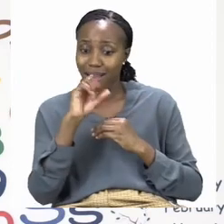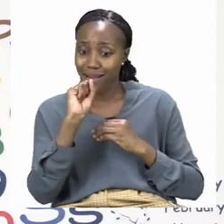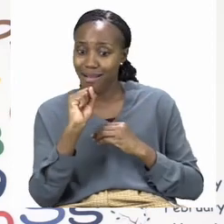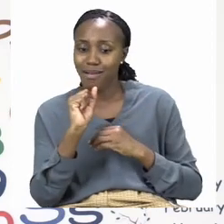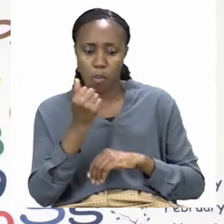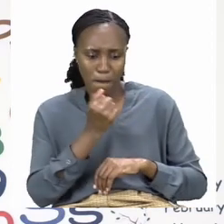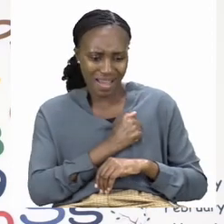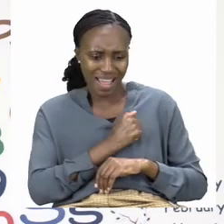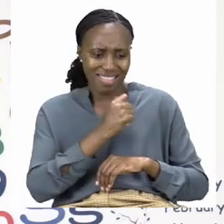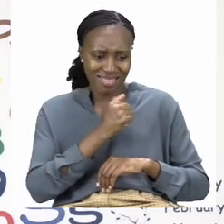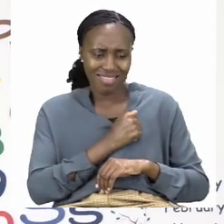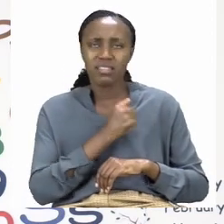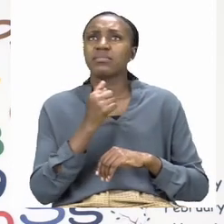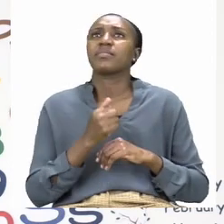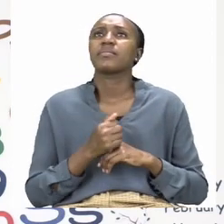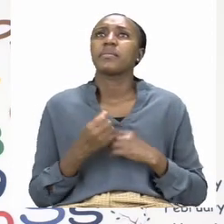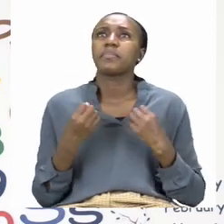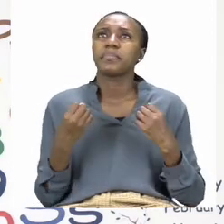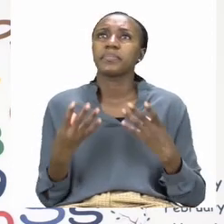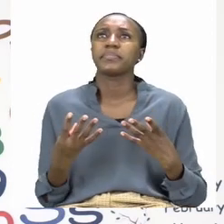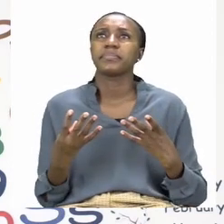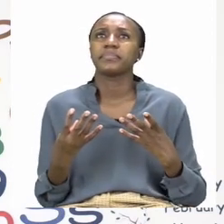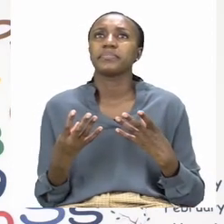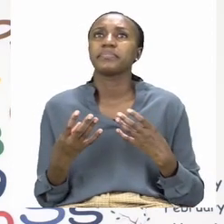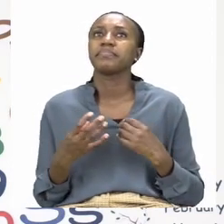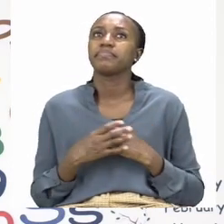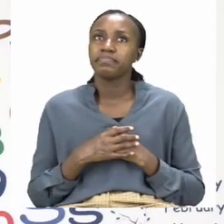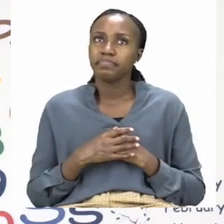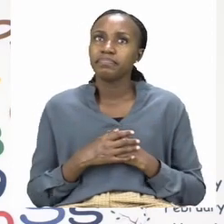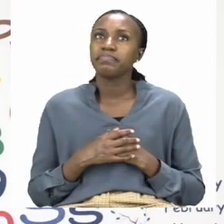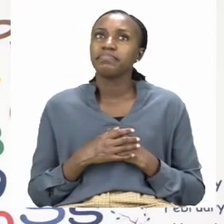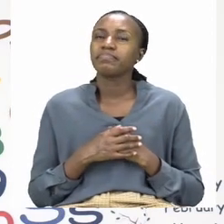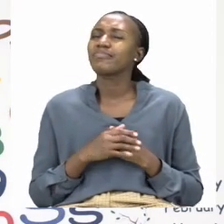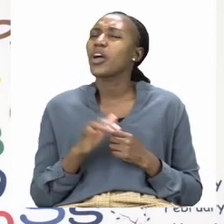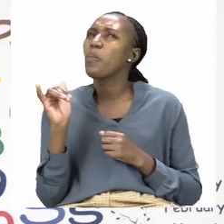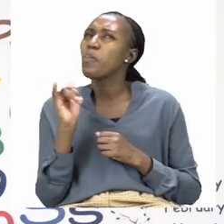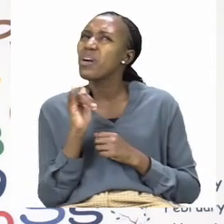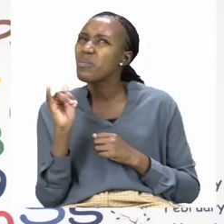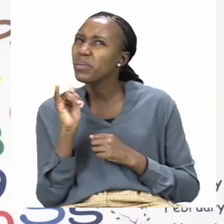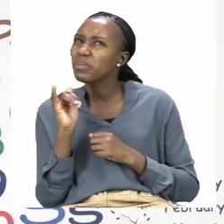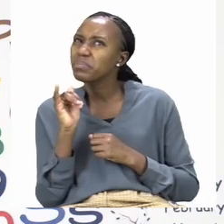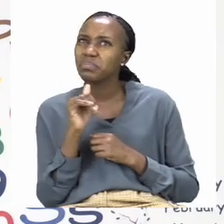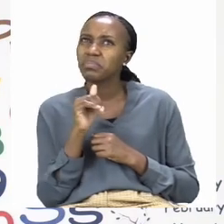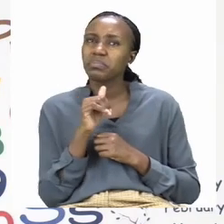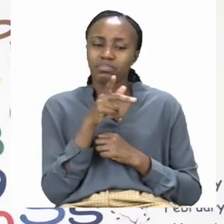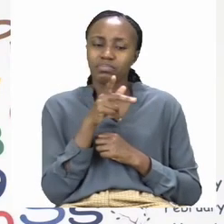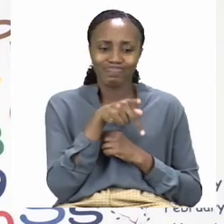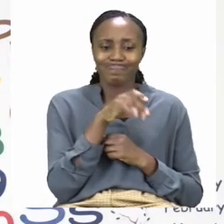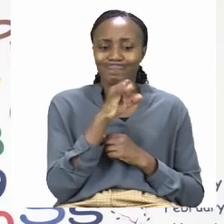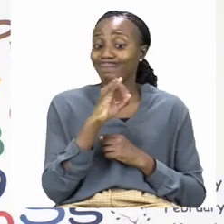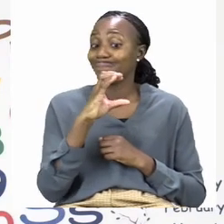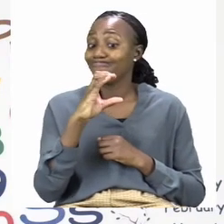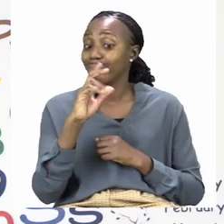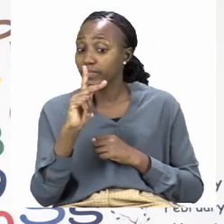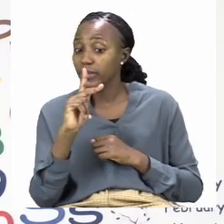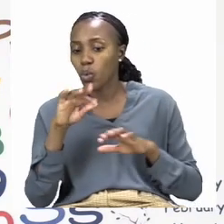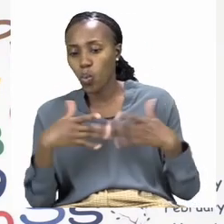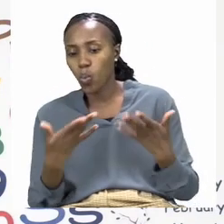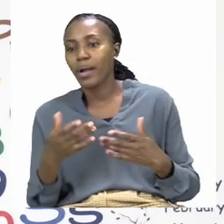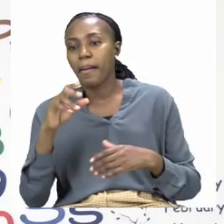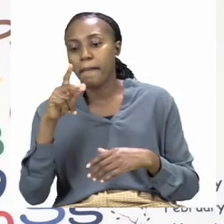moms. All right. So, which verb do we have to